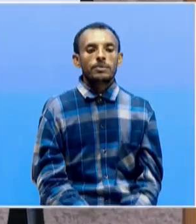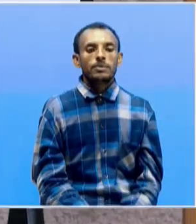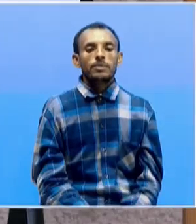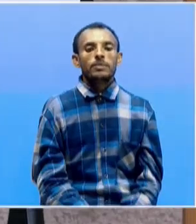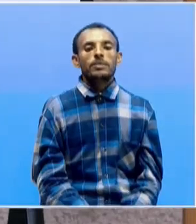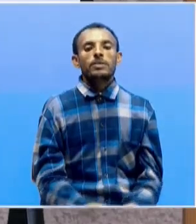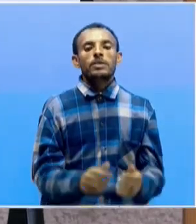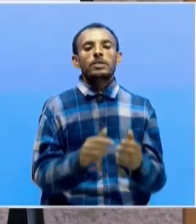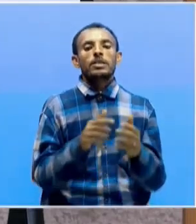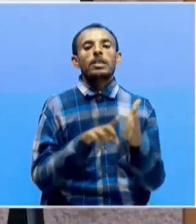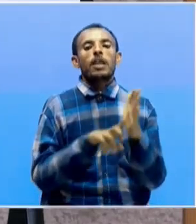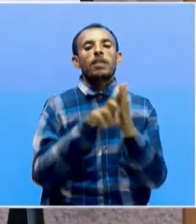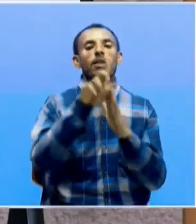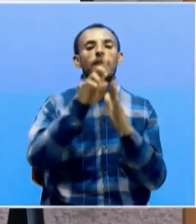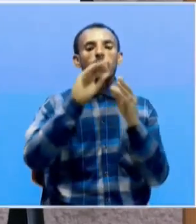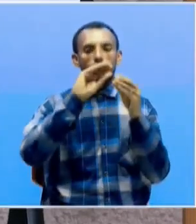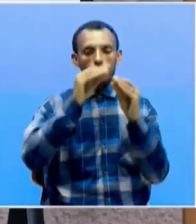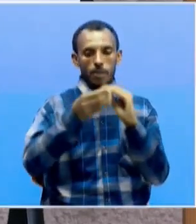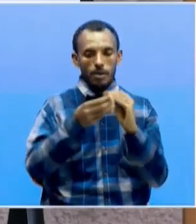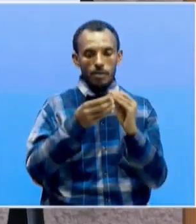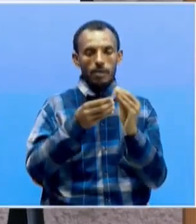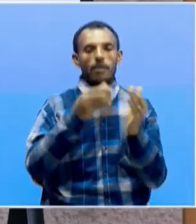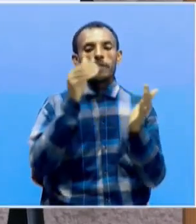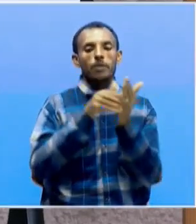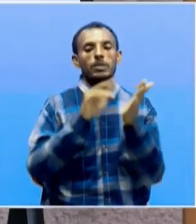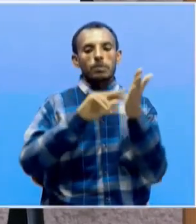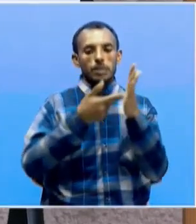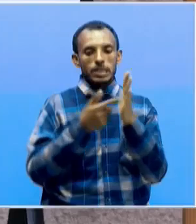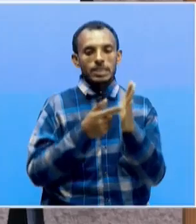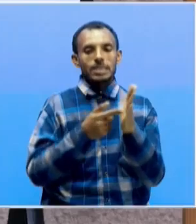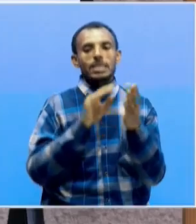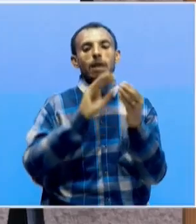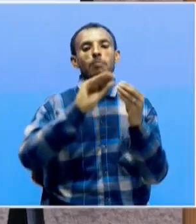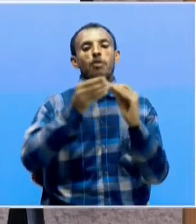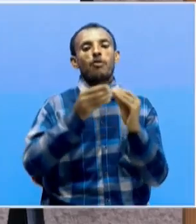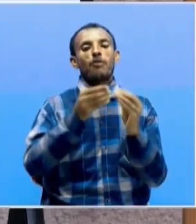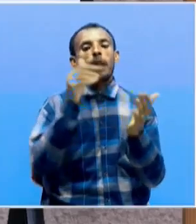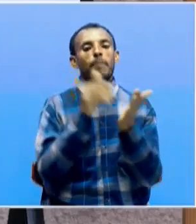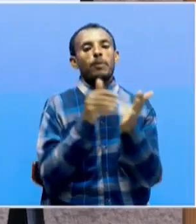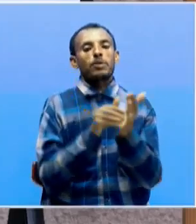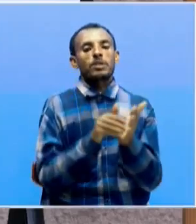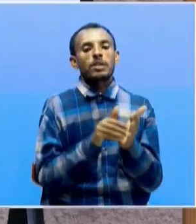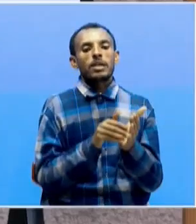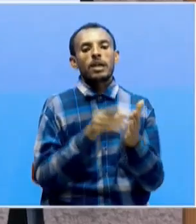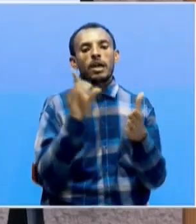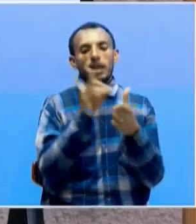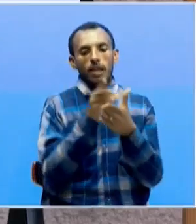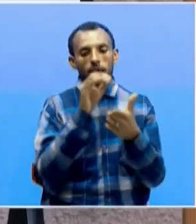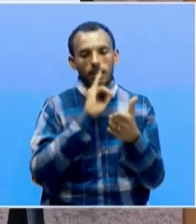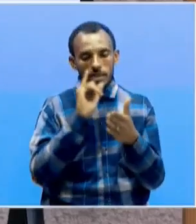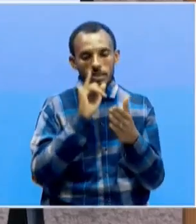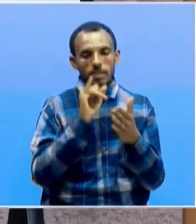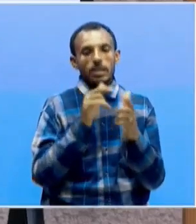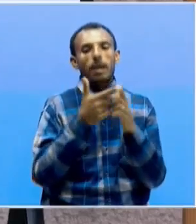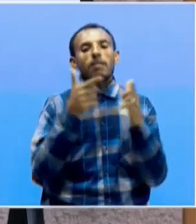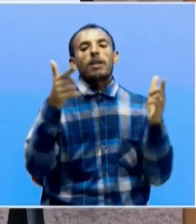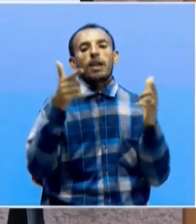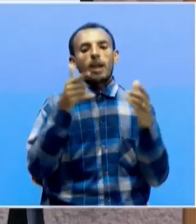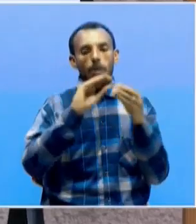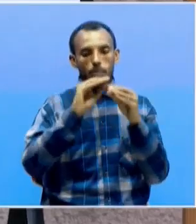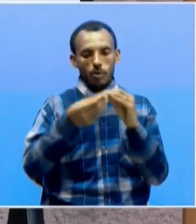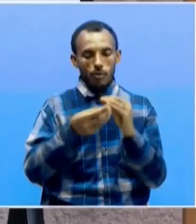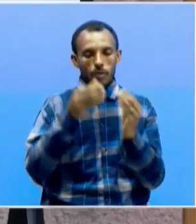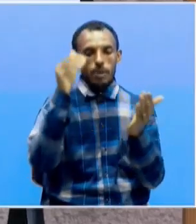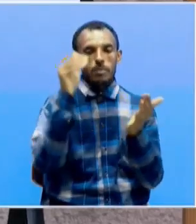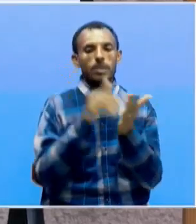Greater number, that means frequency, means number of repetition. A data with greater number of repetition will be the mode of a given